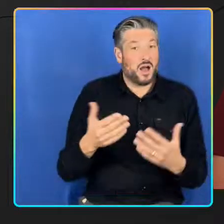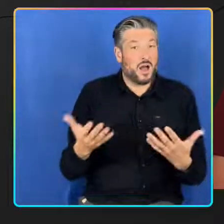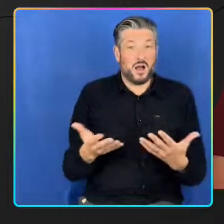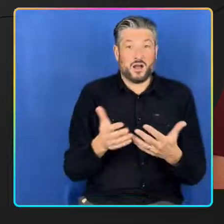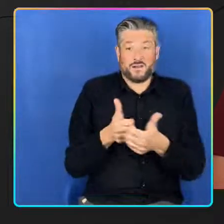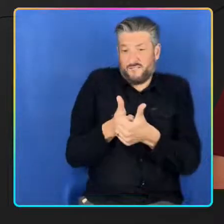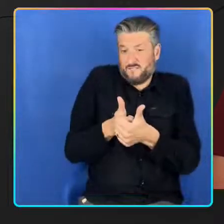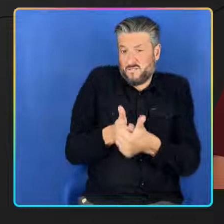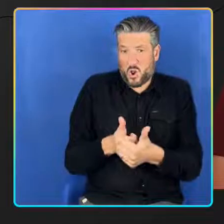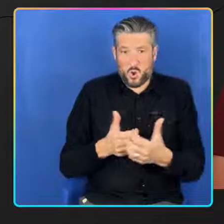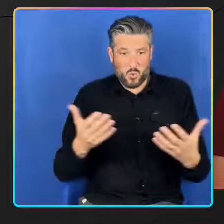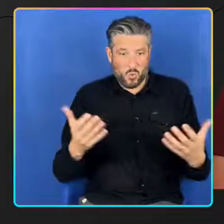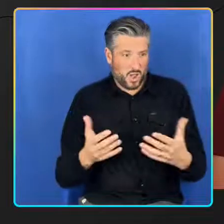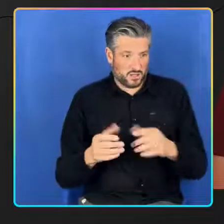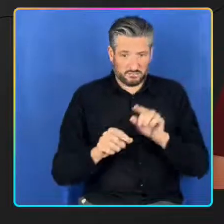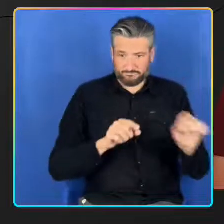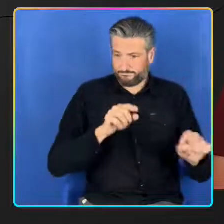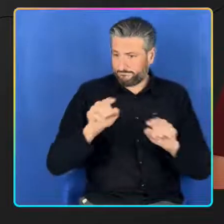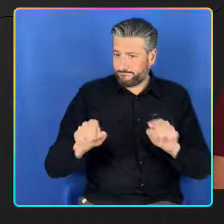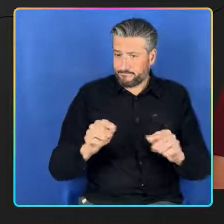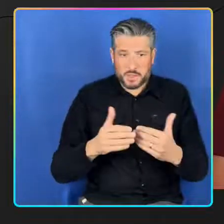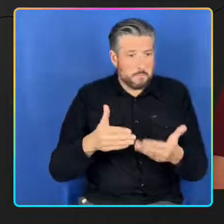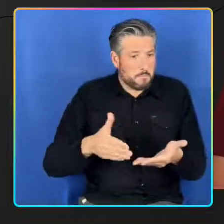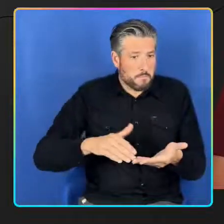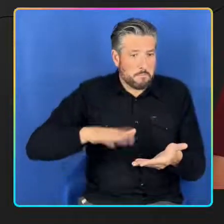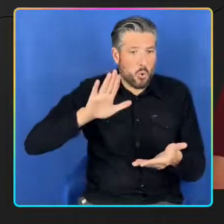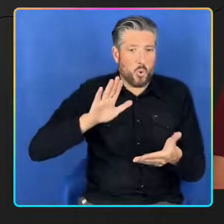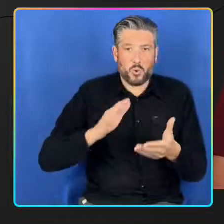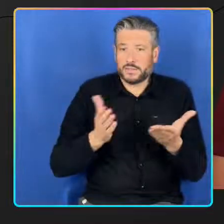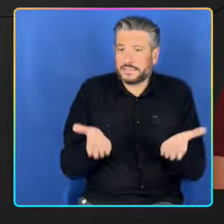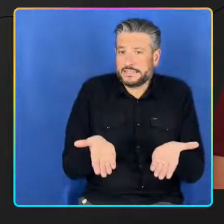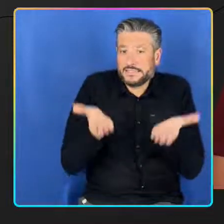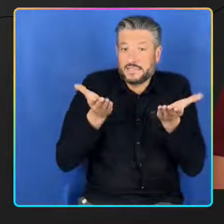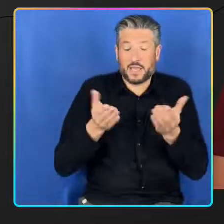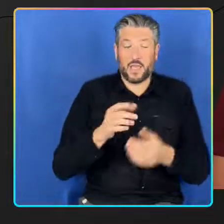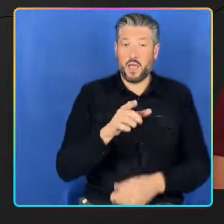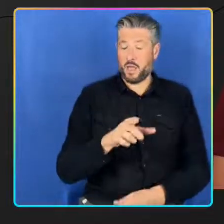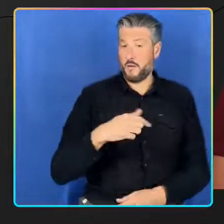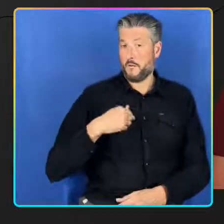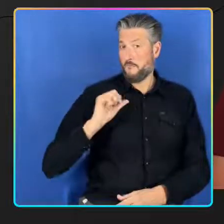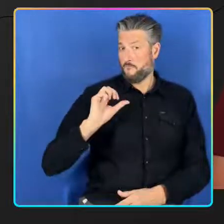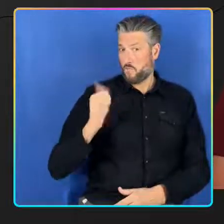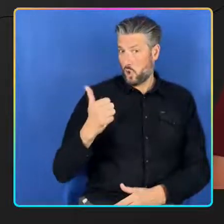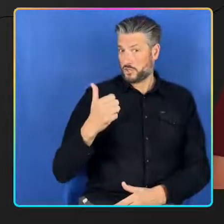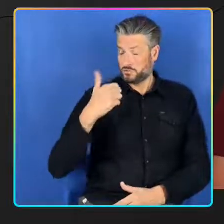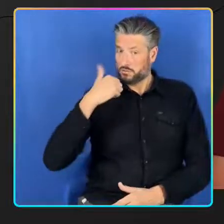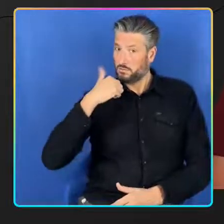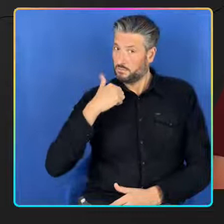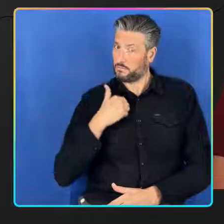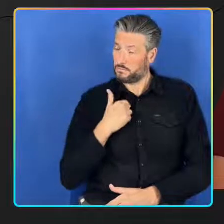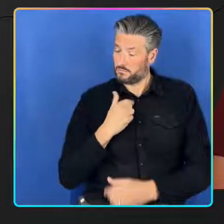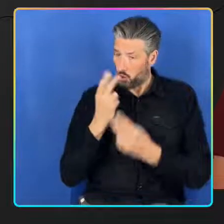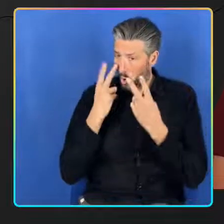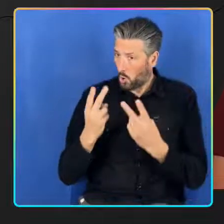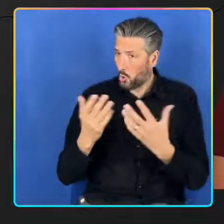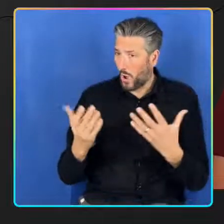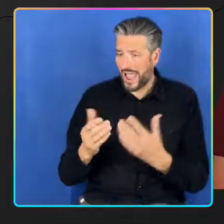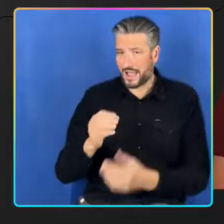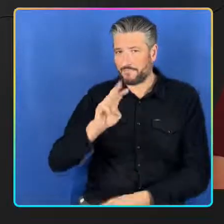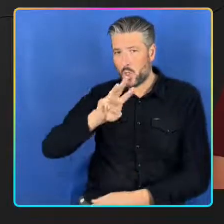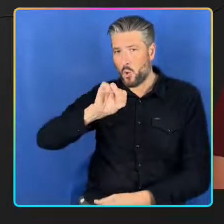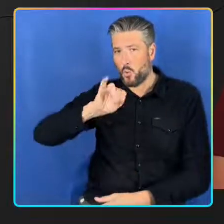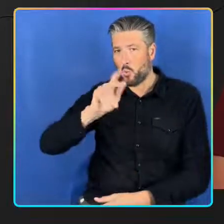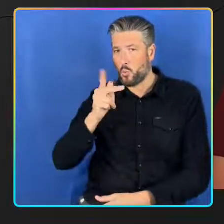resistance is. It'll often start with looking, no joke, I go to Wikipedia and I just look at the definitions in order to understand the high level